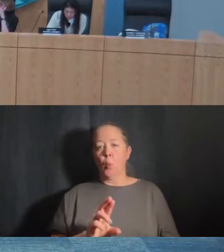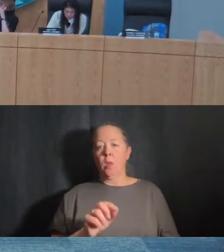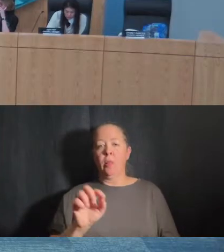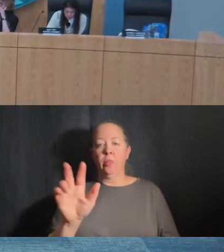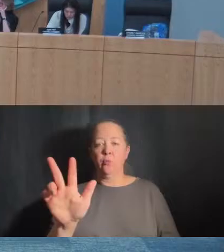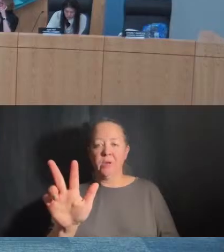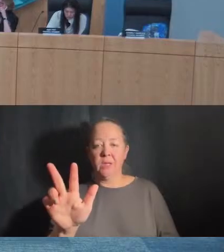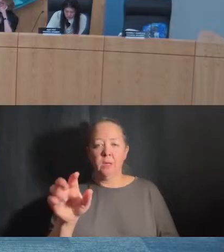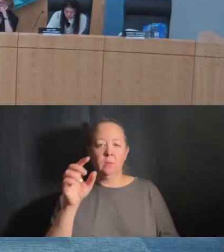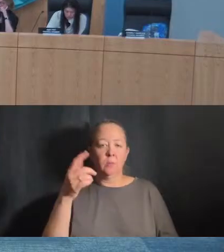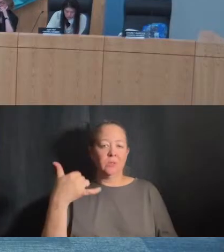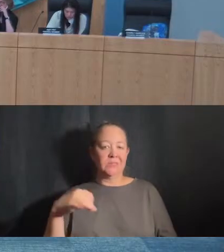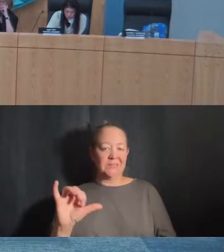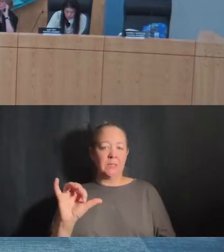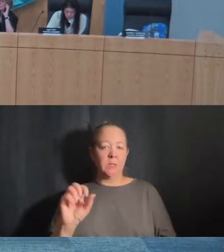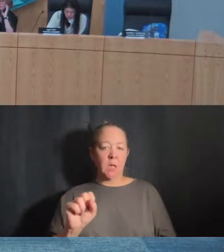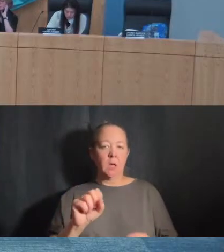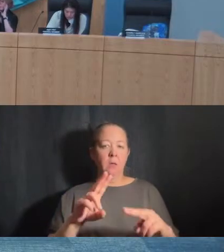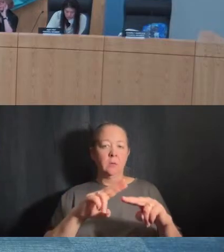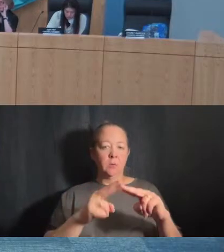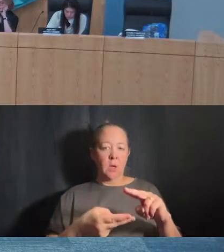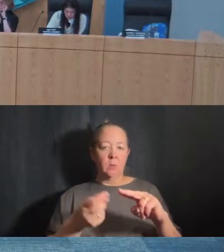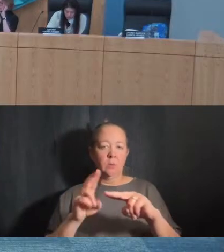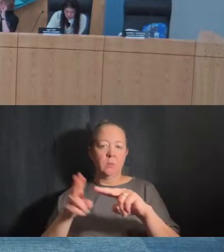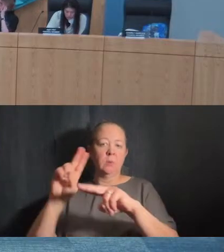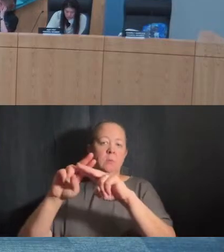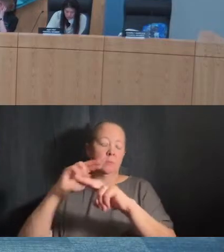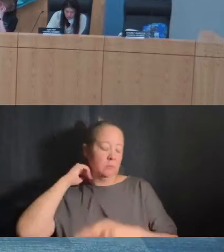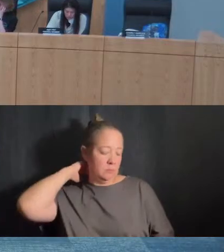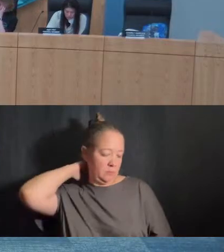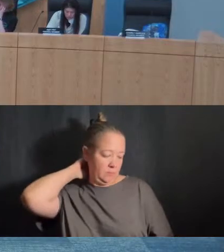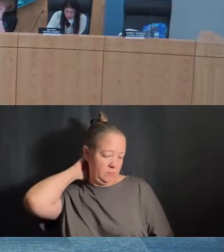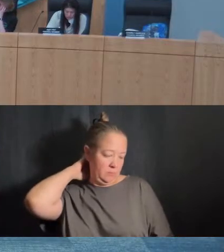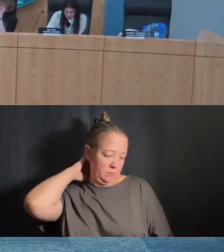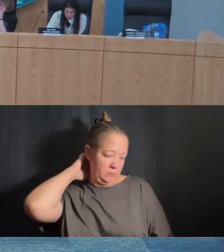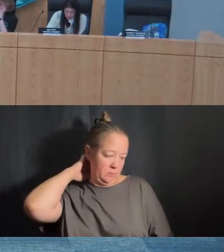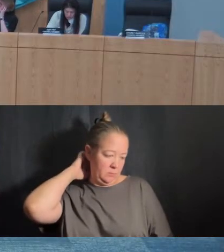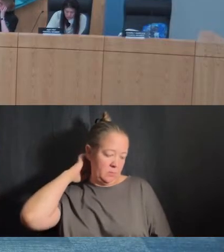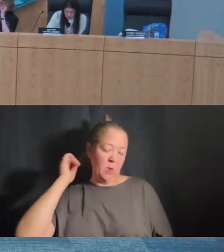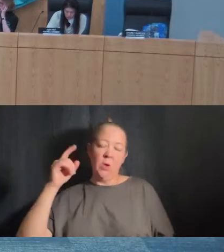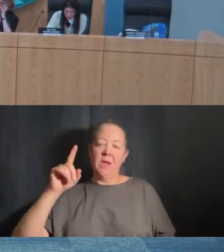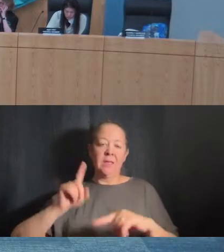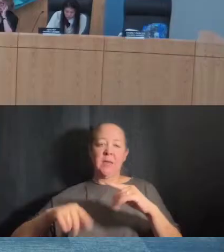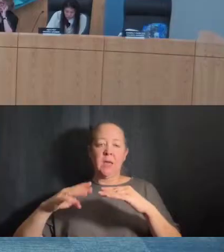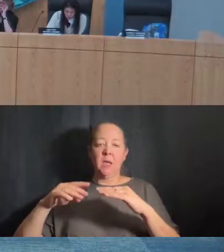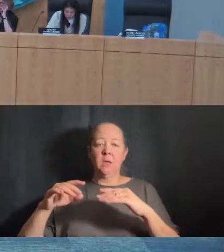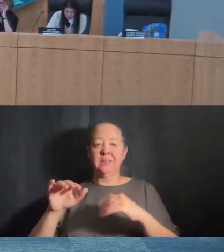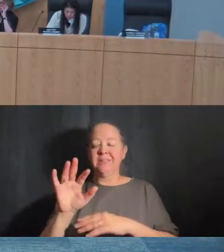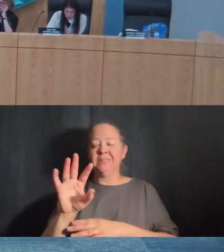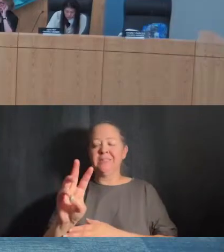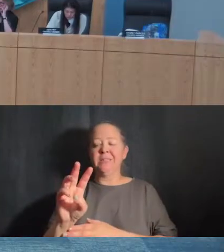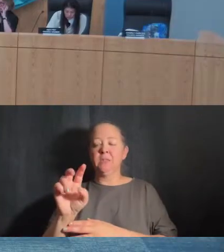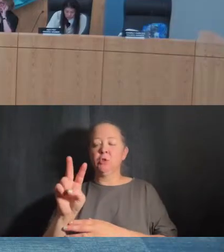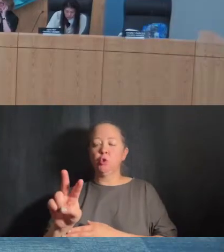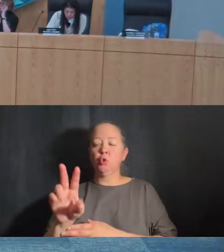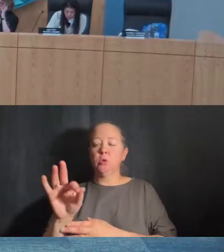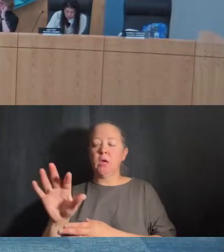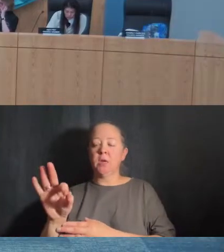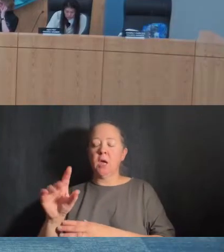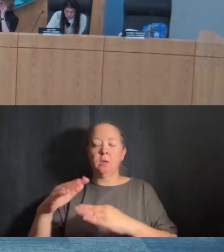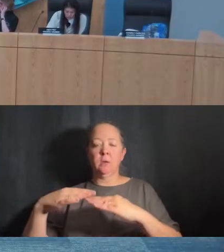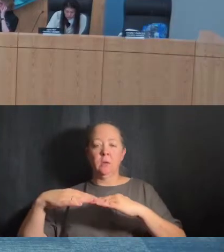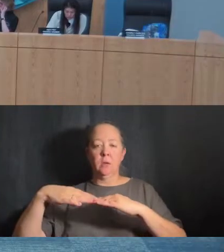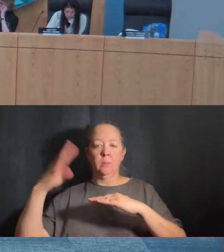down, correct? We can go down. We can't, okay, so. We can't go down. above 6299 and 103. Okay, so whatever the